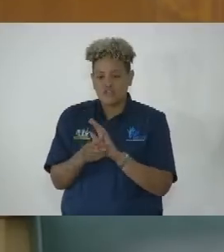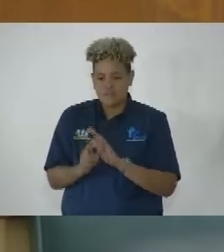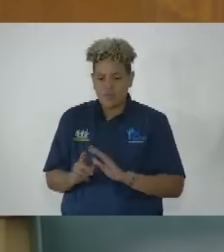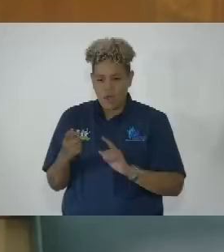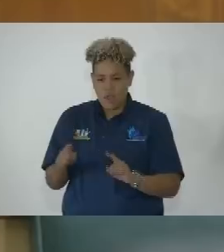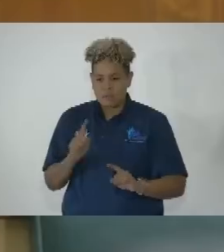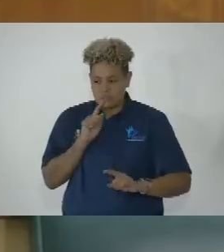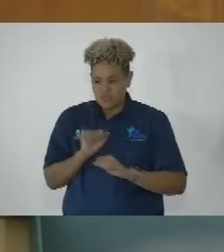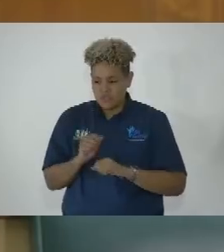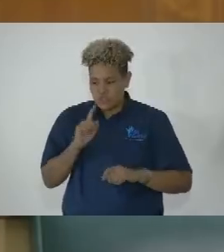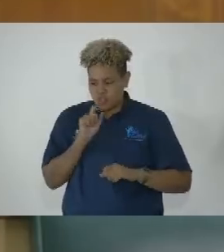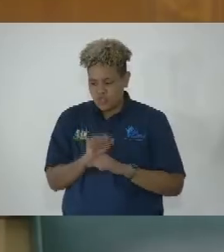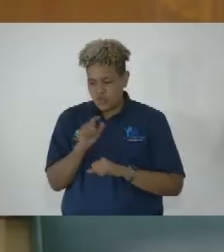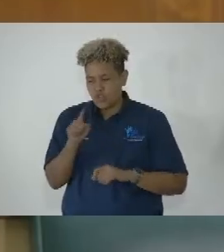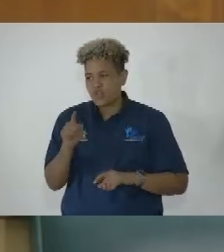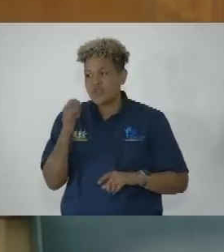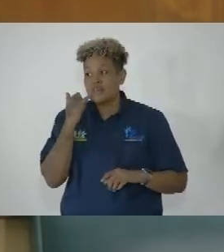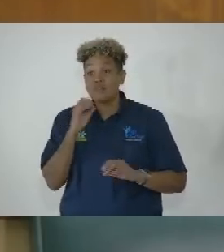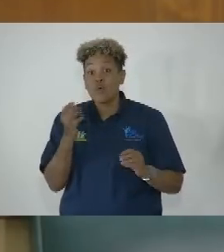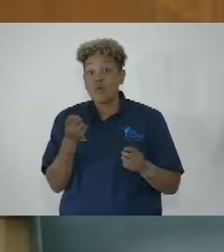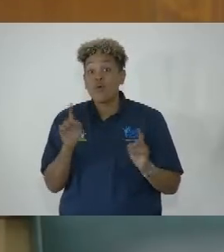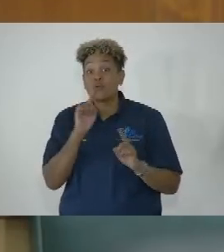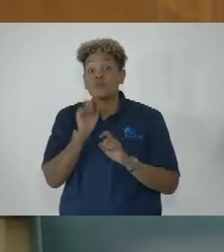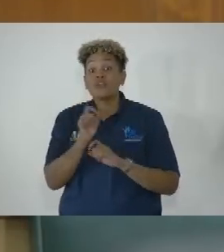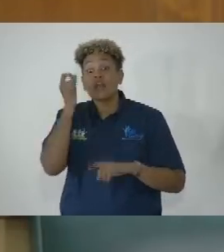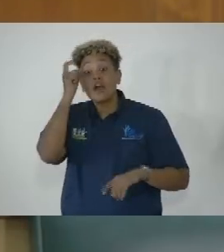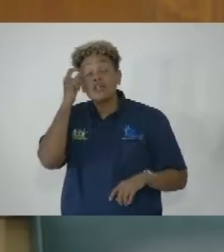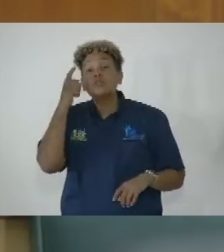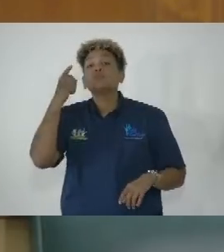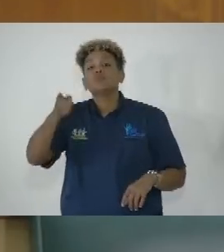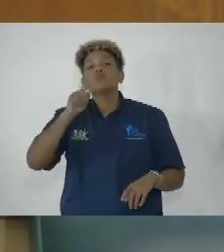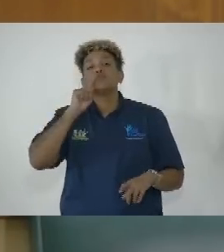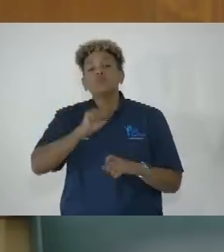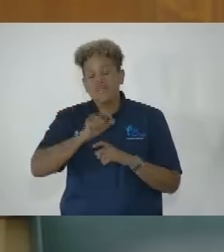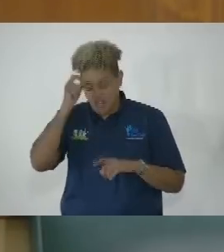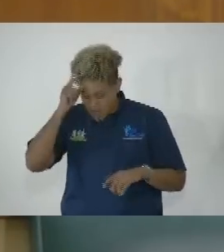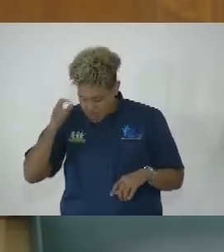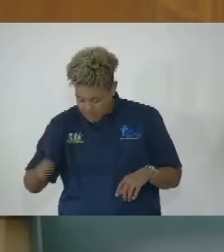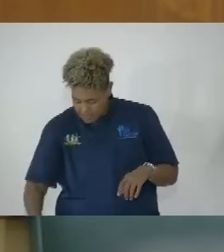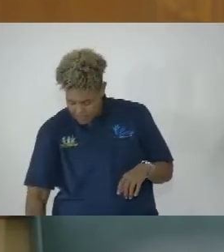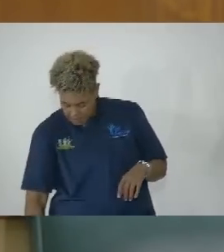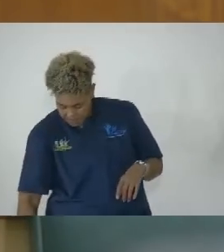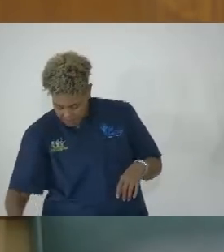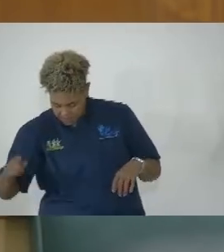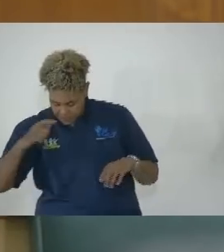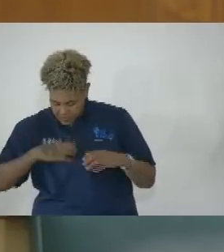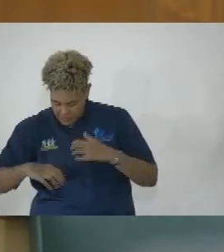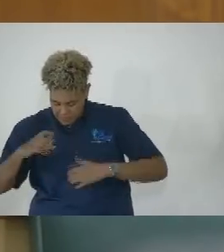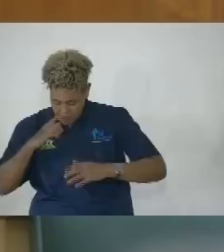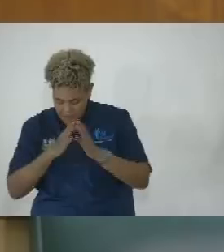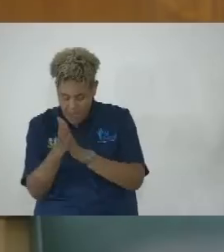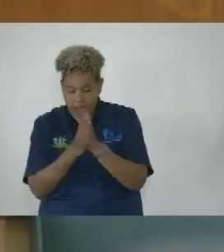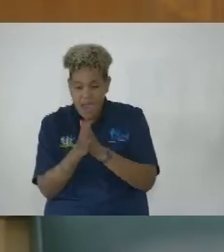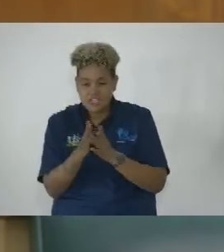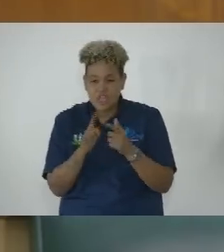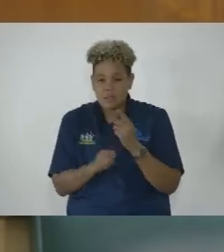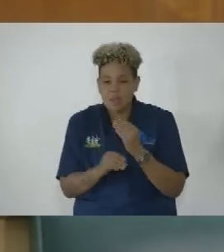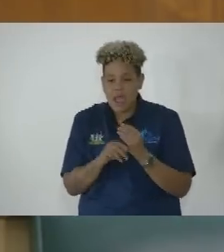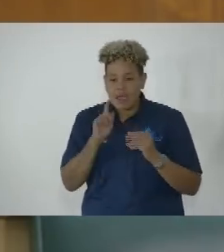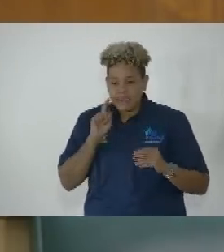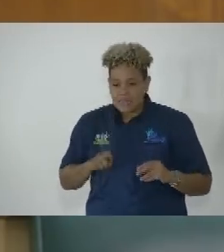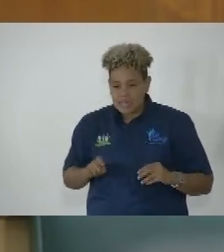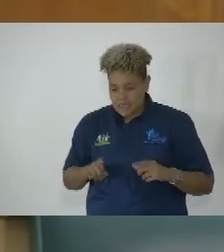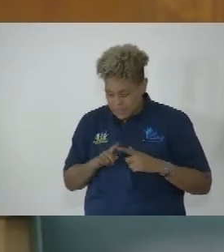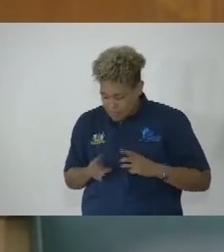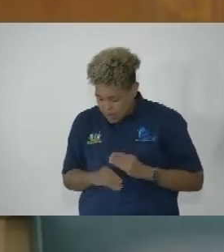I'm quite sure you, if nobody else understands, you understand the passion and the need and